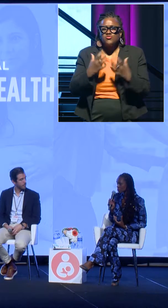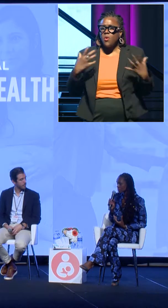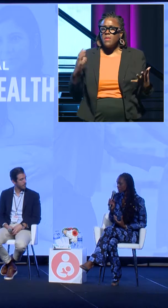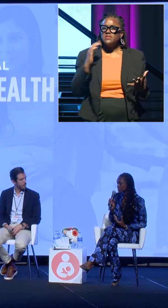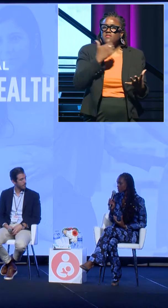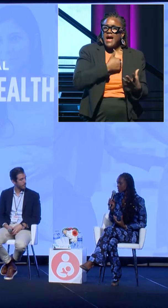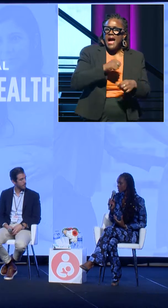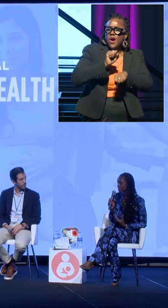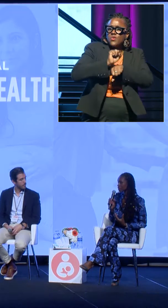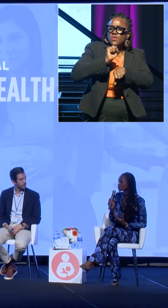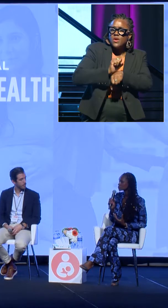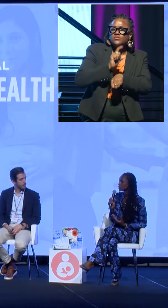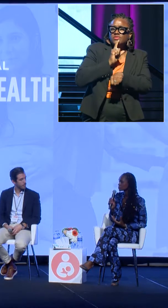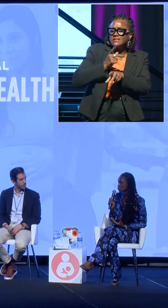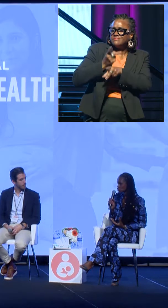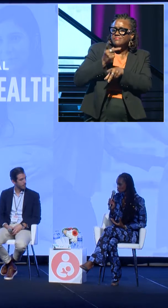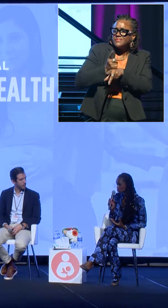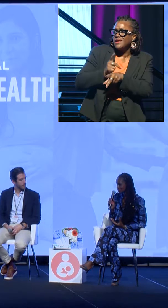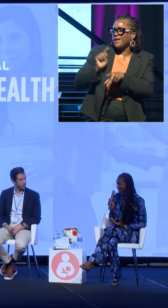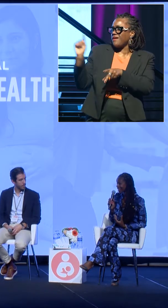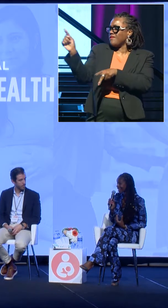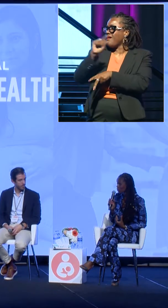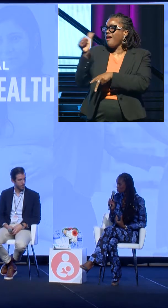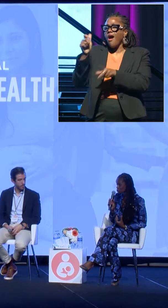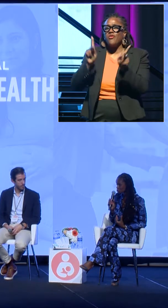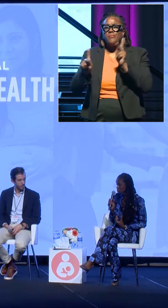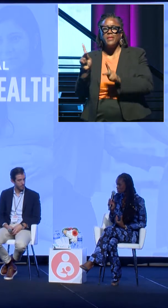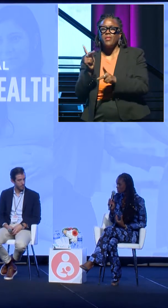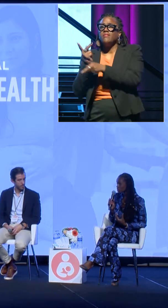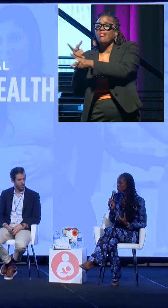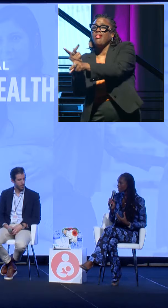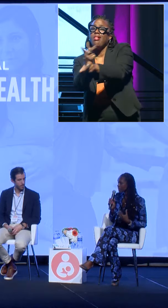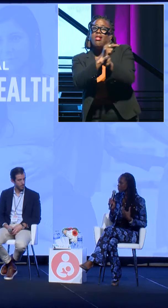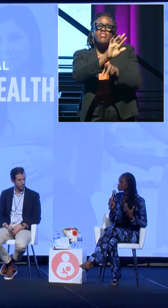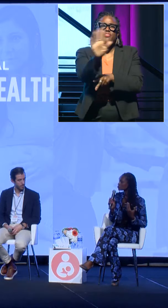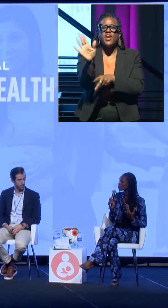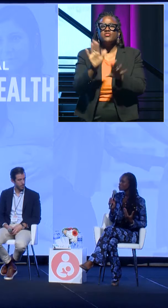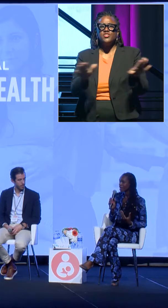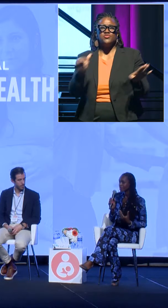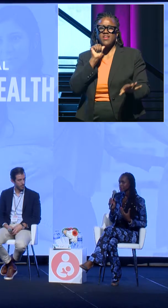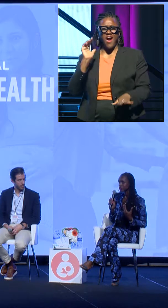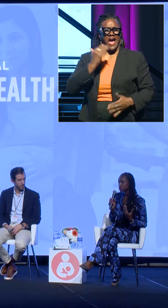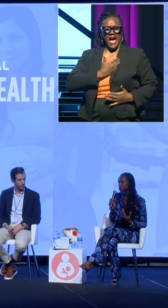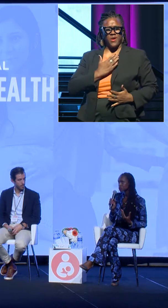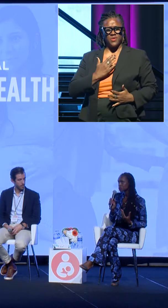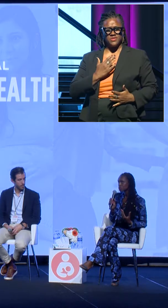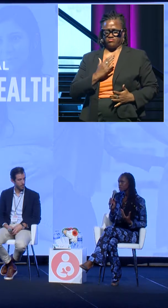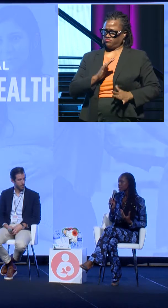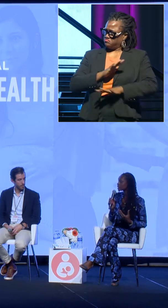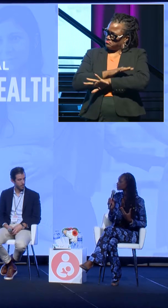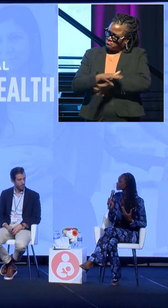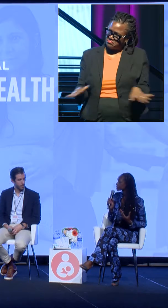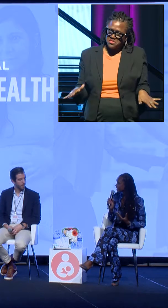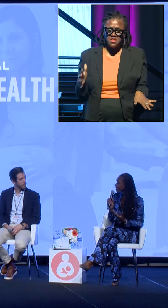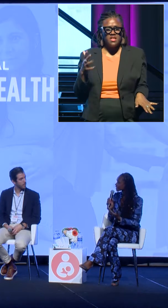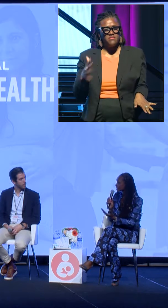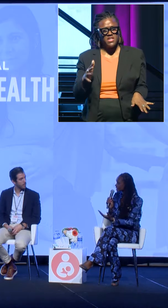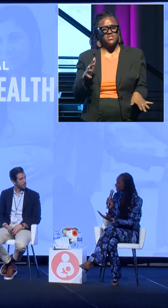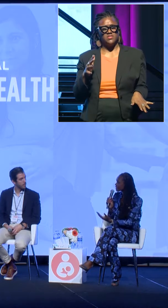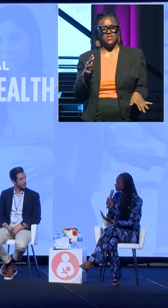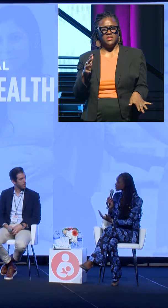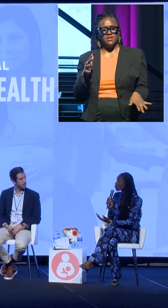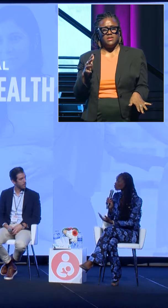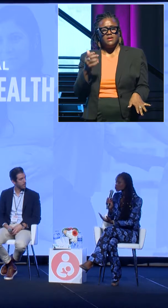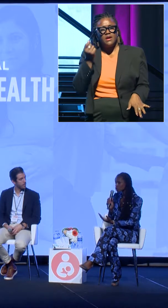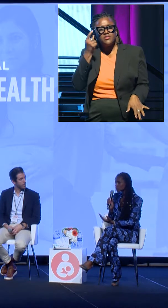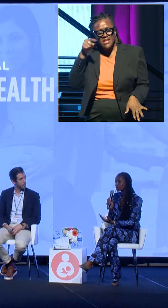our work has been taking care of other people's children and not our own, we have to fall back into an understanding